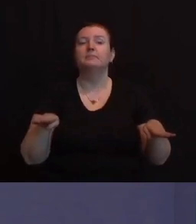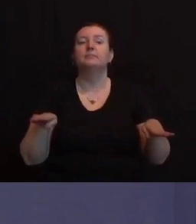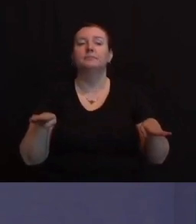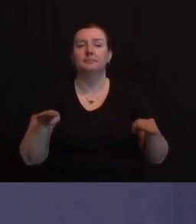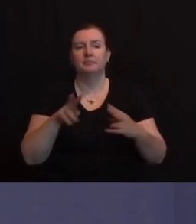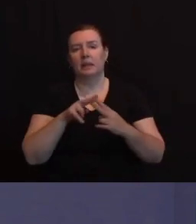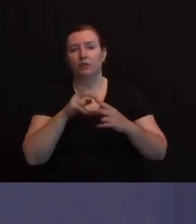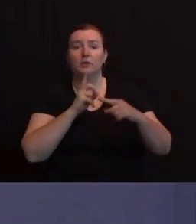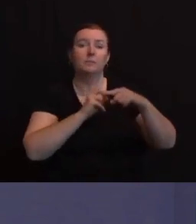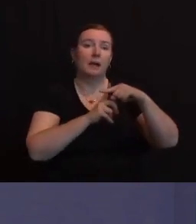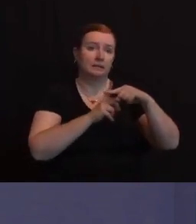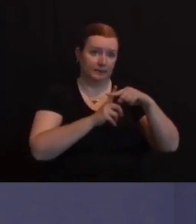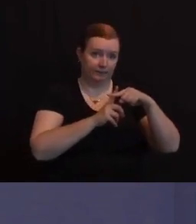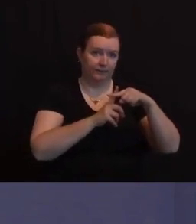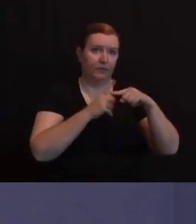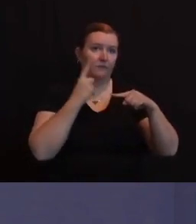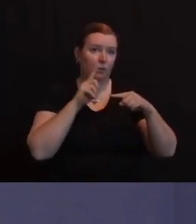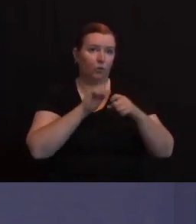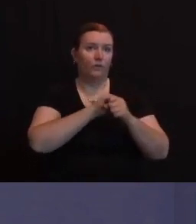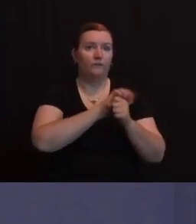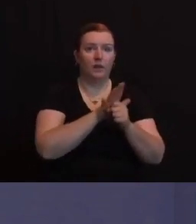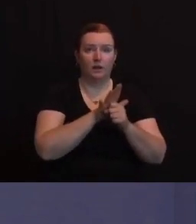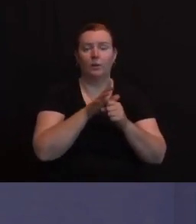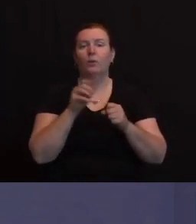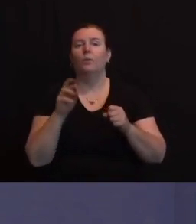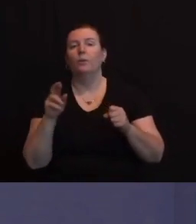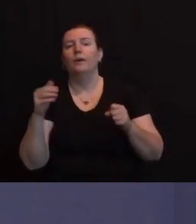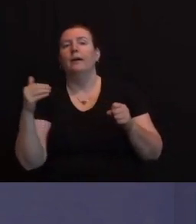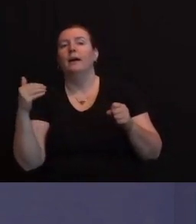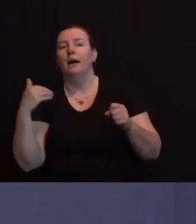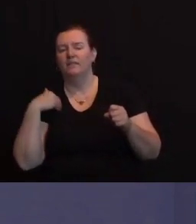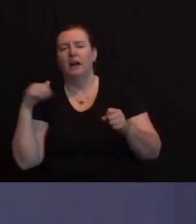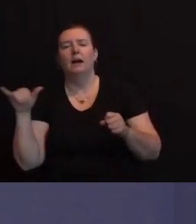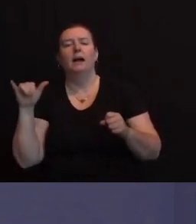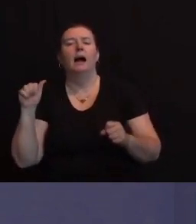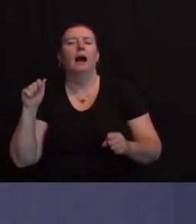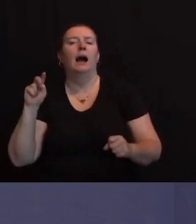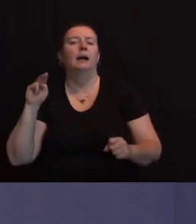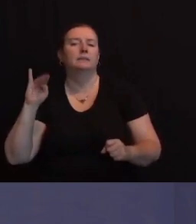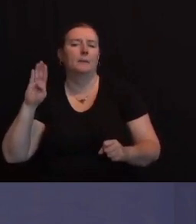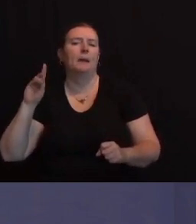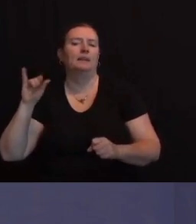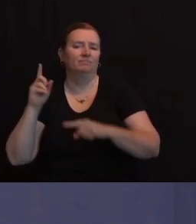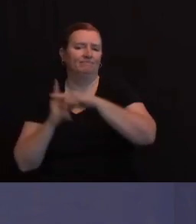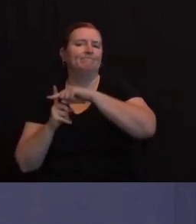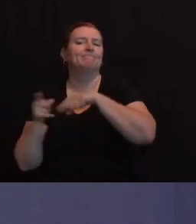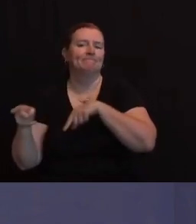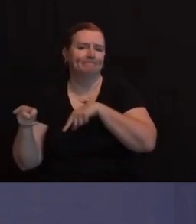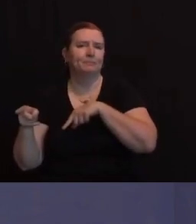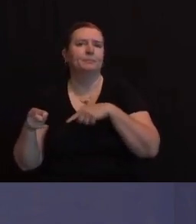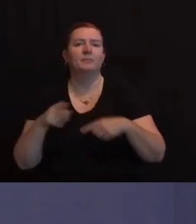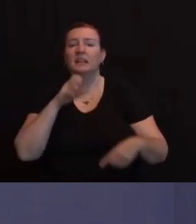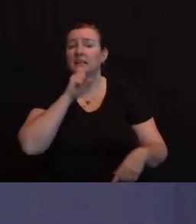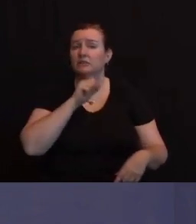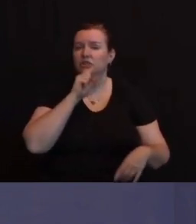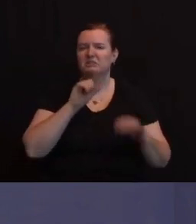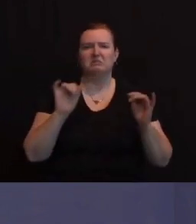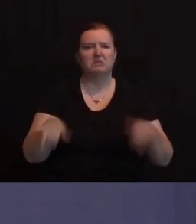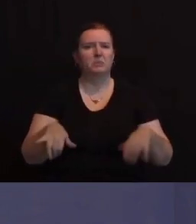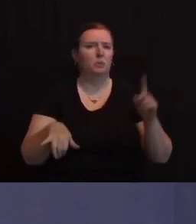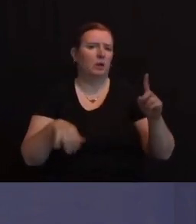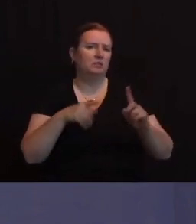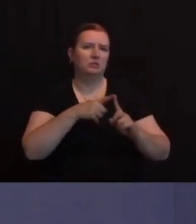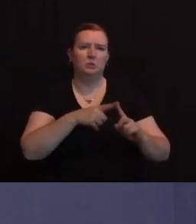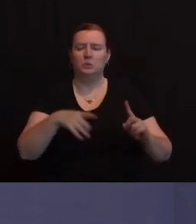active COVID-19 or have had positive antibody tests. The ages of the children remain from 1 to 18.